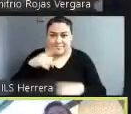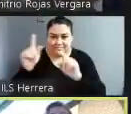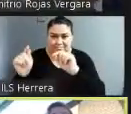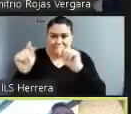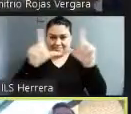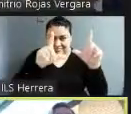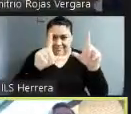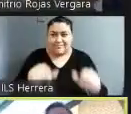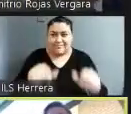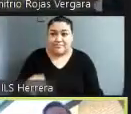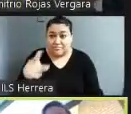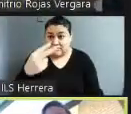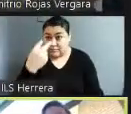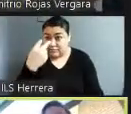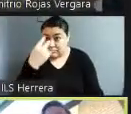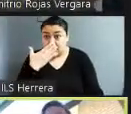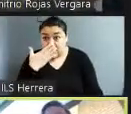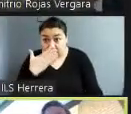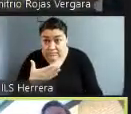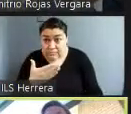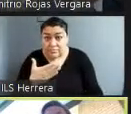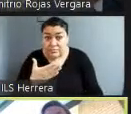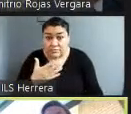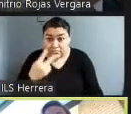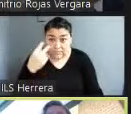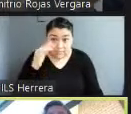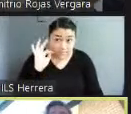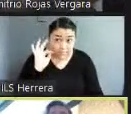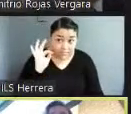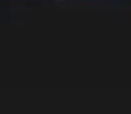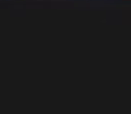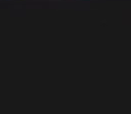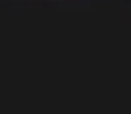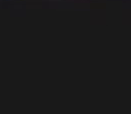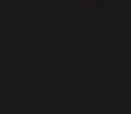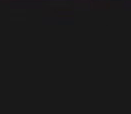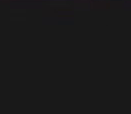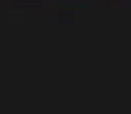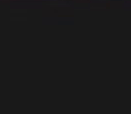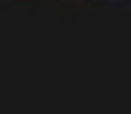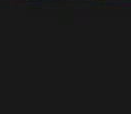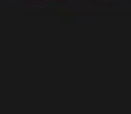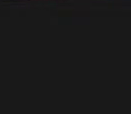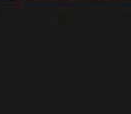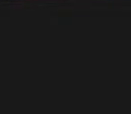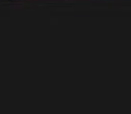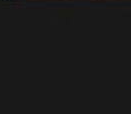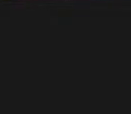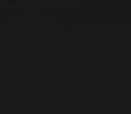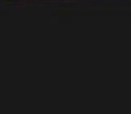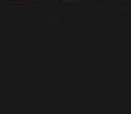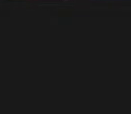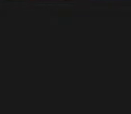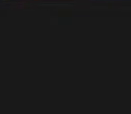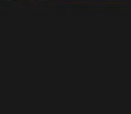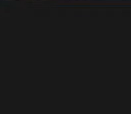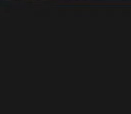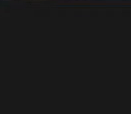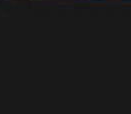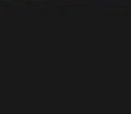Let me share my screen. Please let me know if you can see my screen properly.